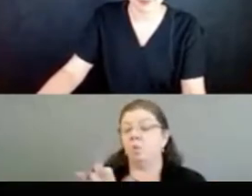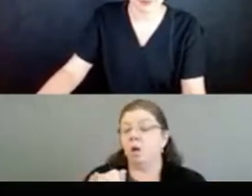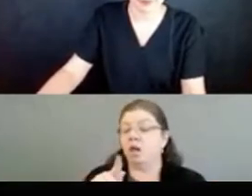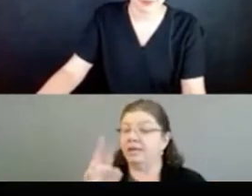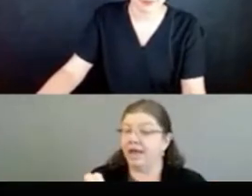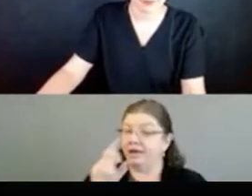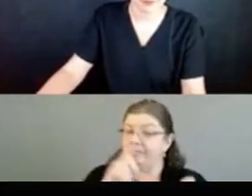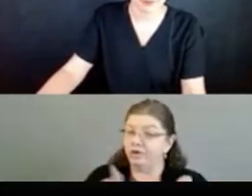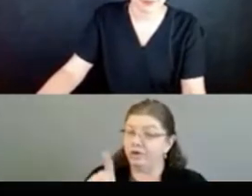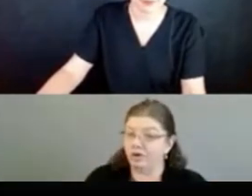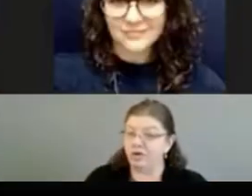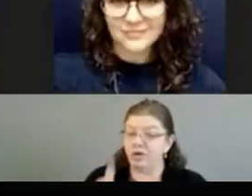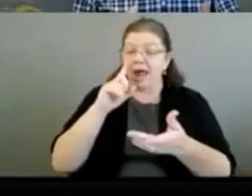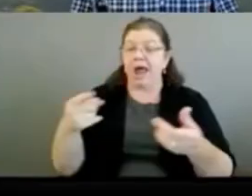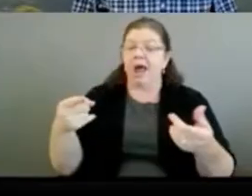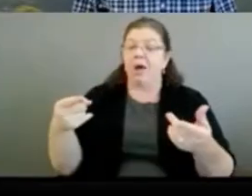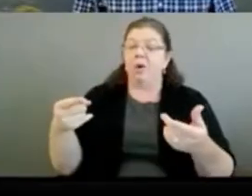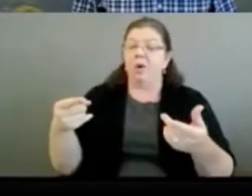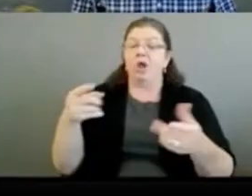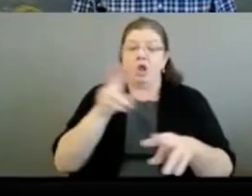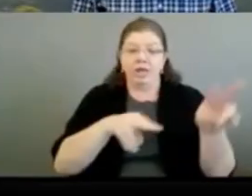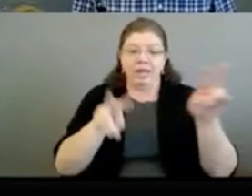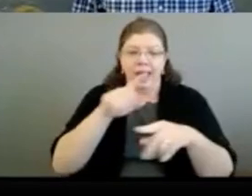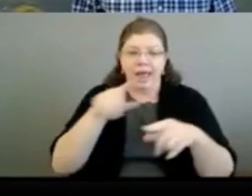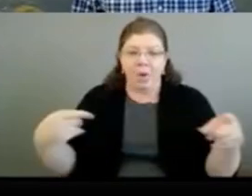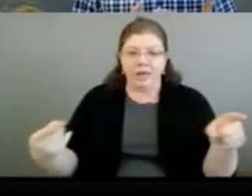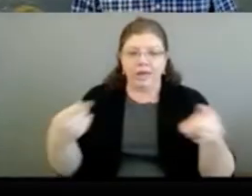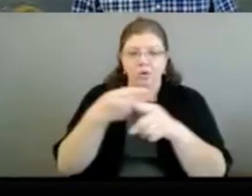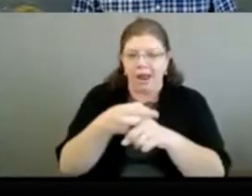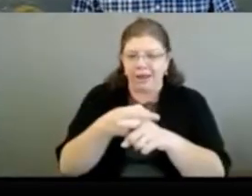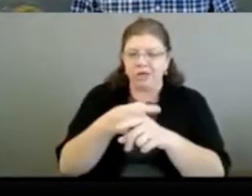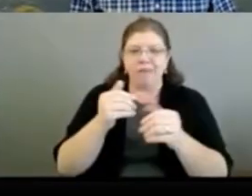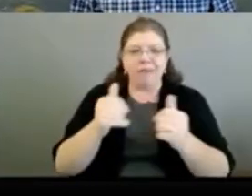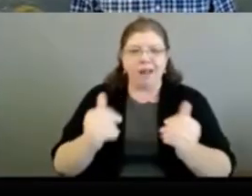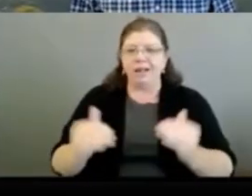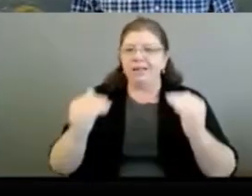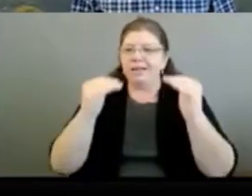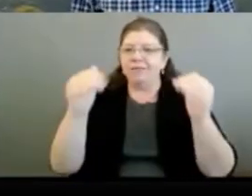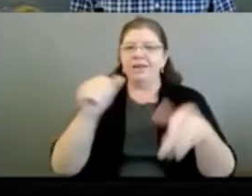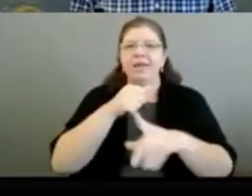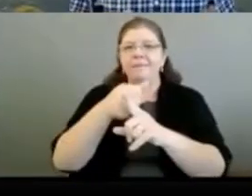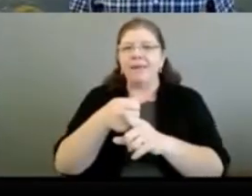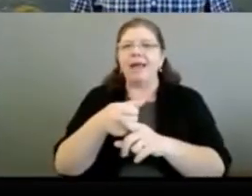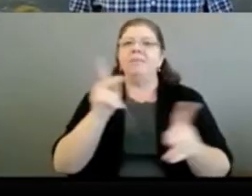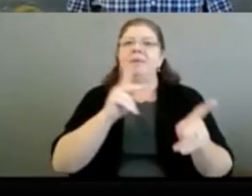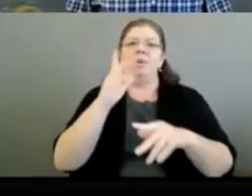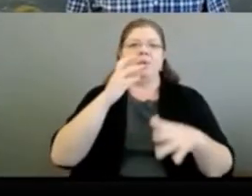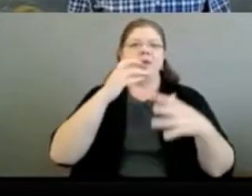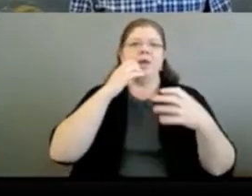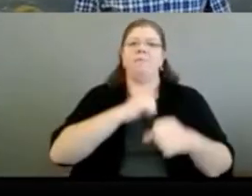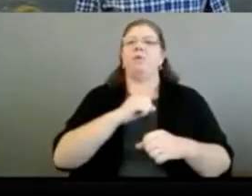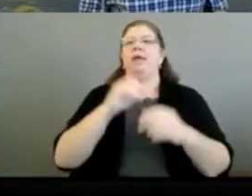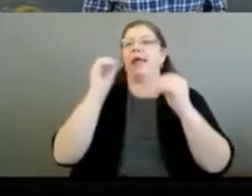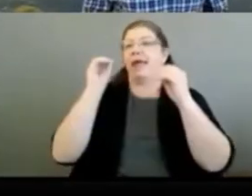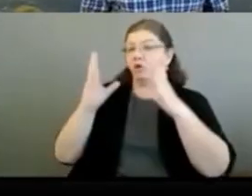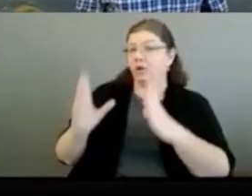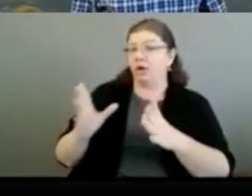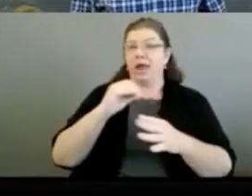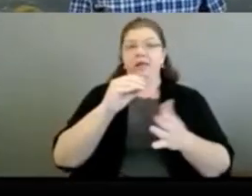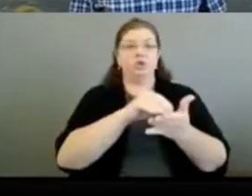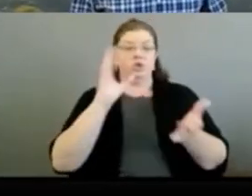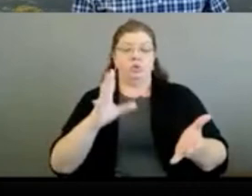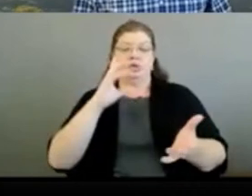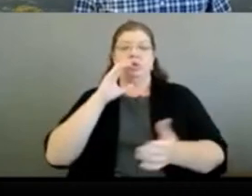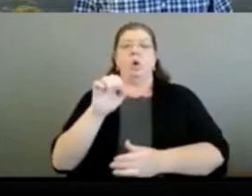at multiple levels impact the people that we care about, whether we're talking about educators or students. And so ethnographic research particularly is